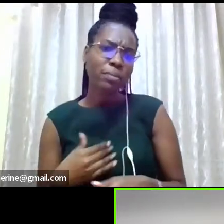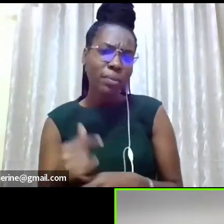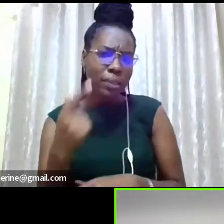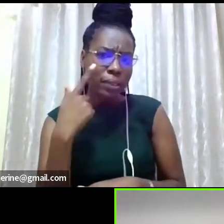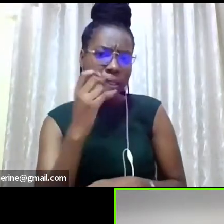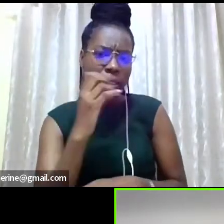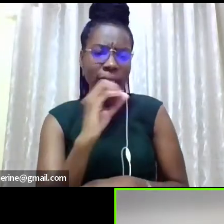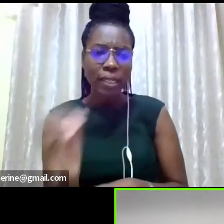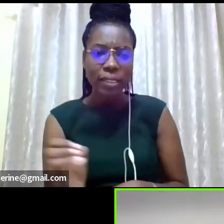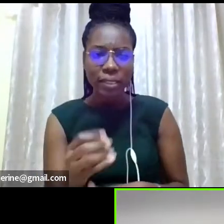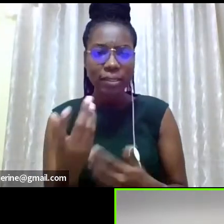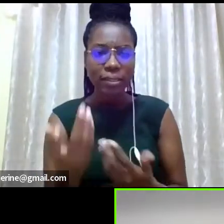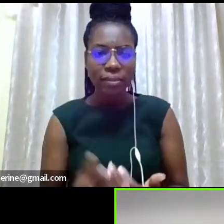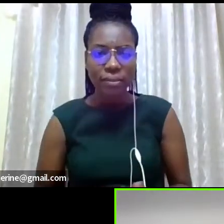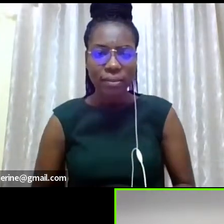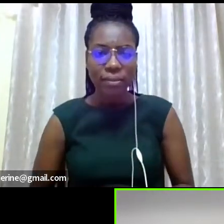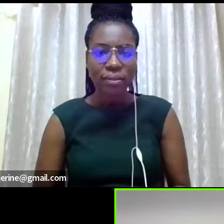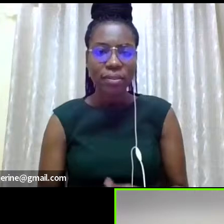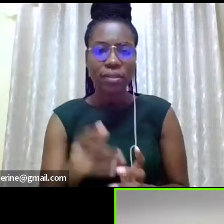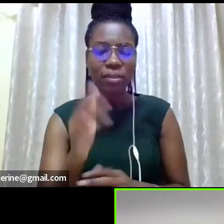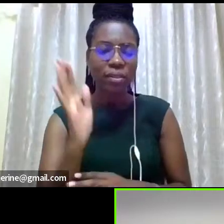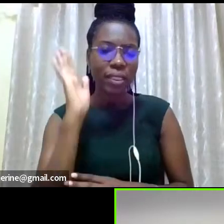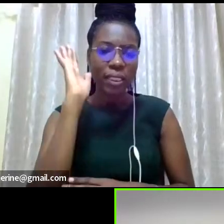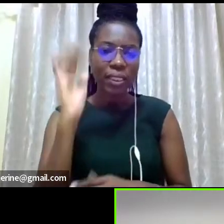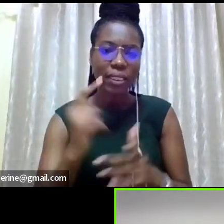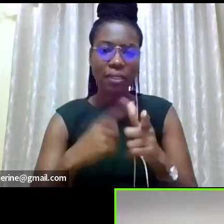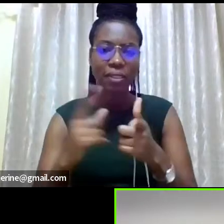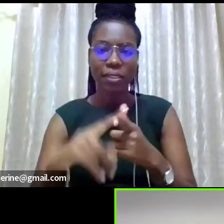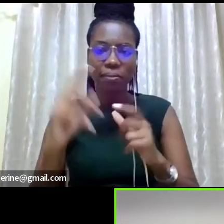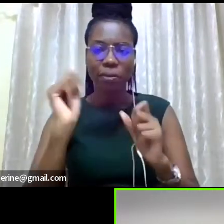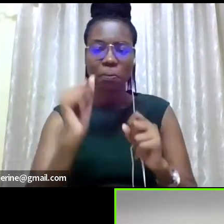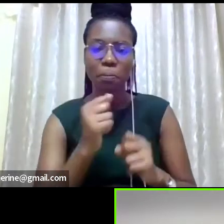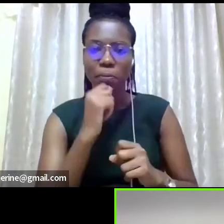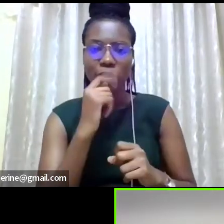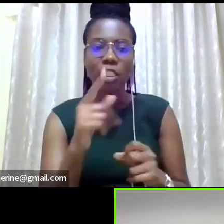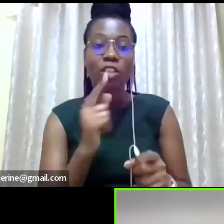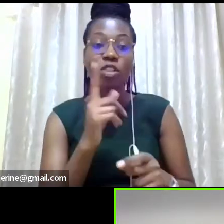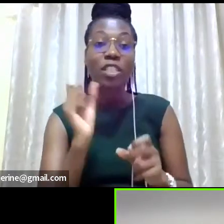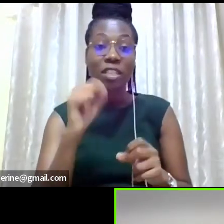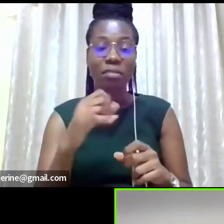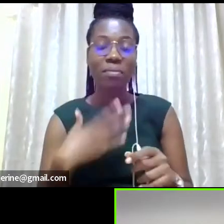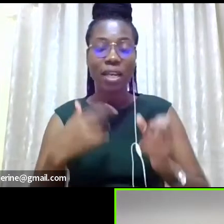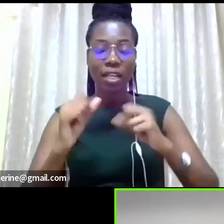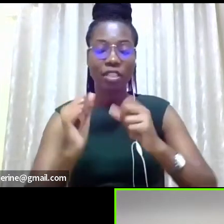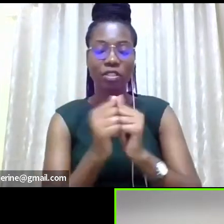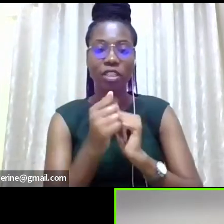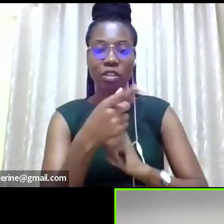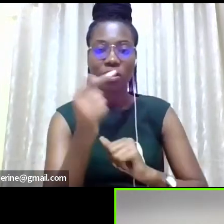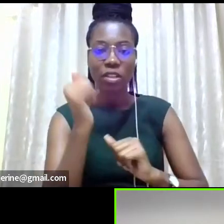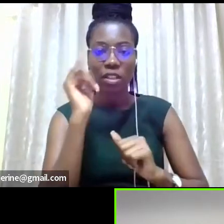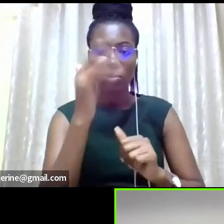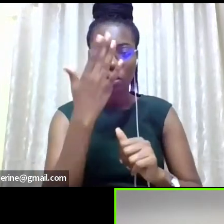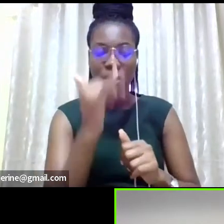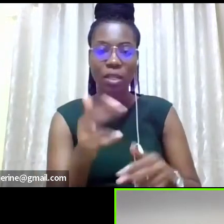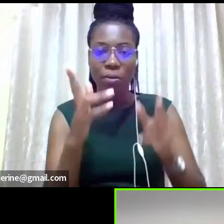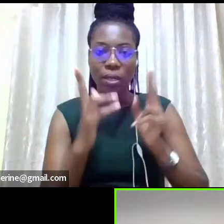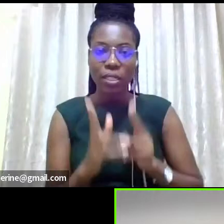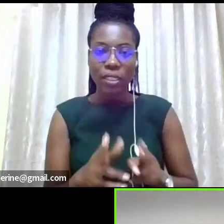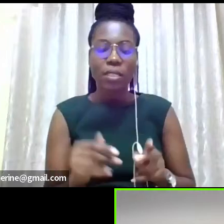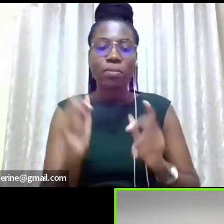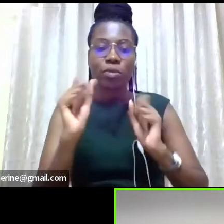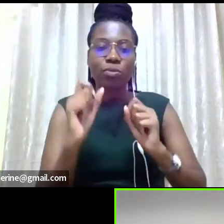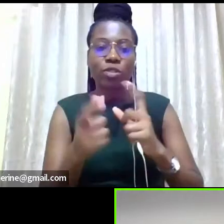so that I can unmute you, please? And yes, I agree with you. That's why I said the humanity side must come in on the case